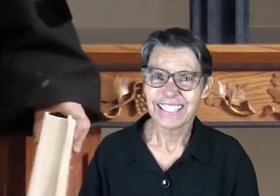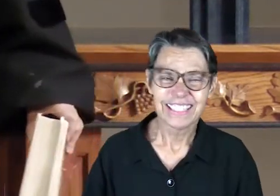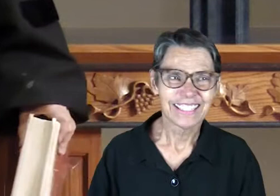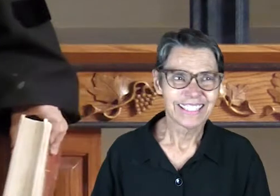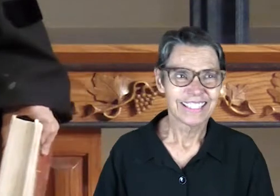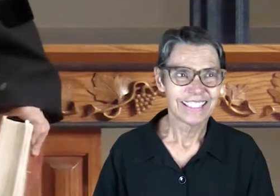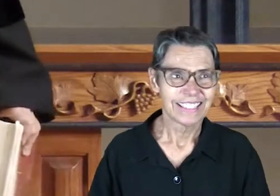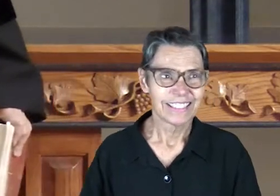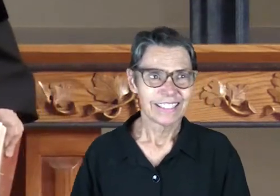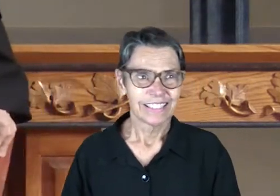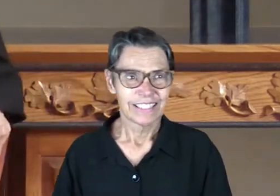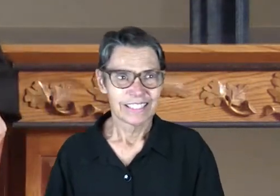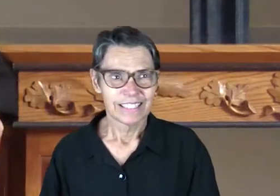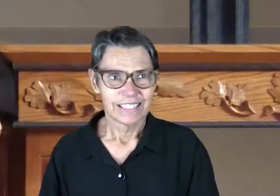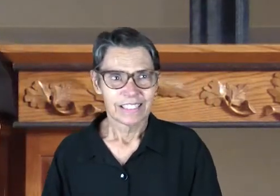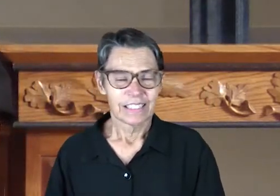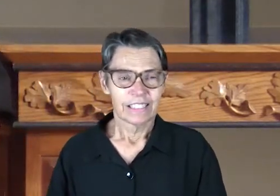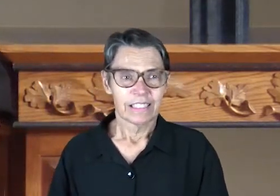love that.